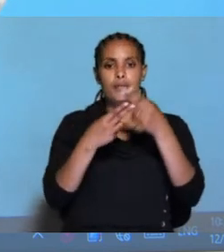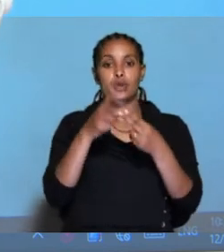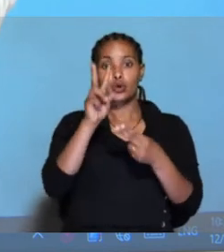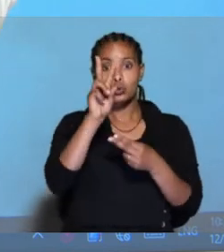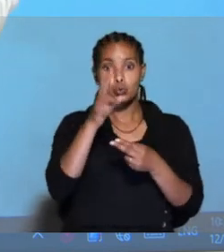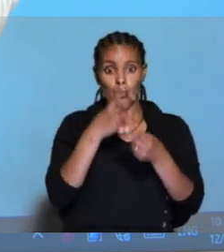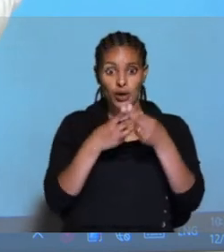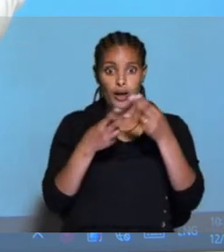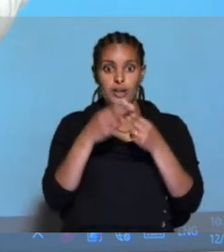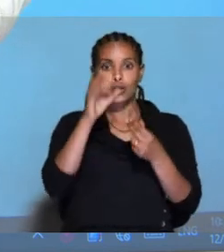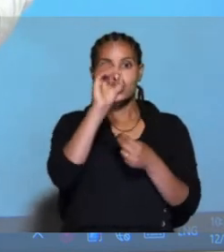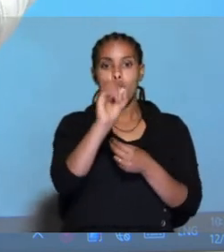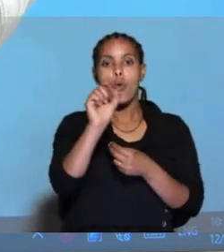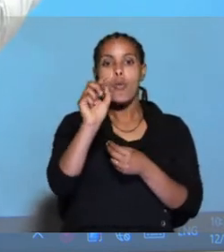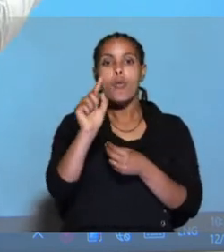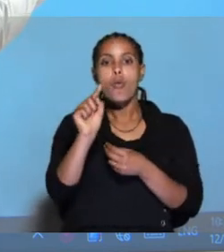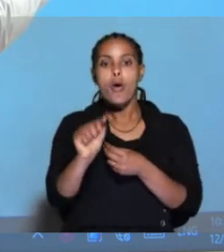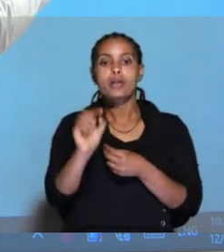two times